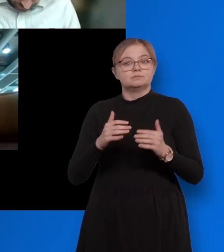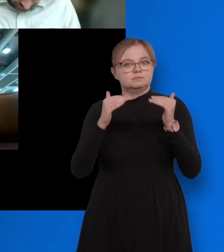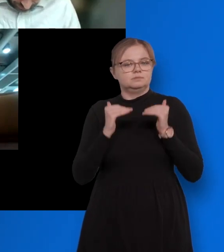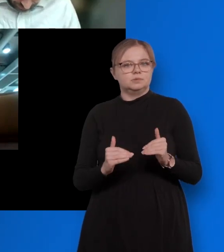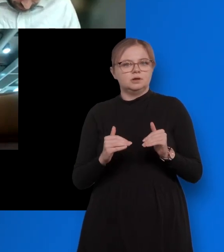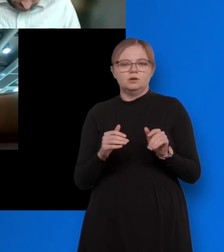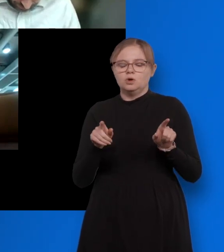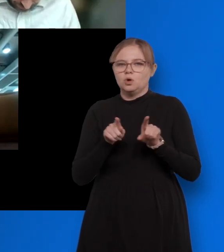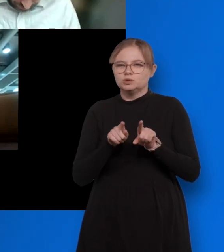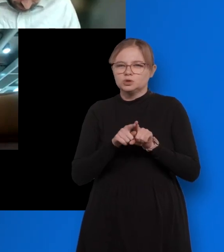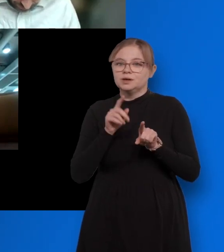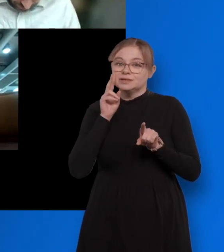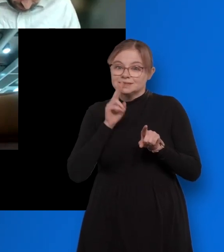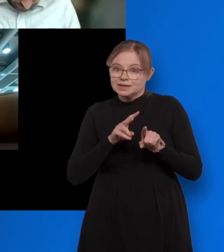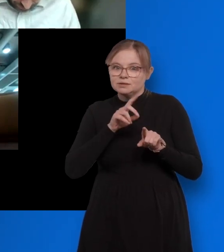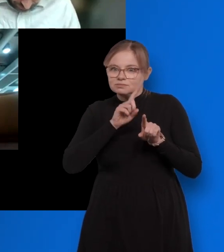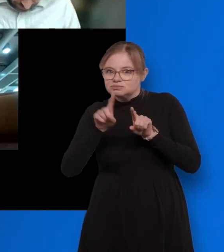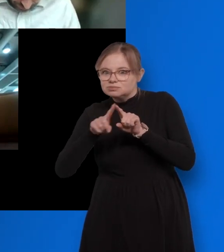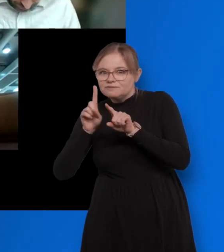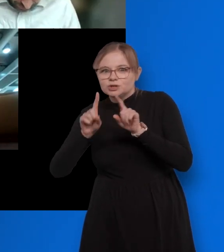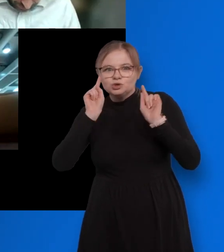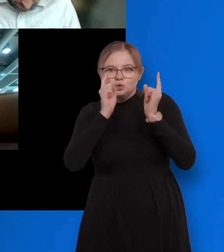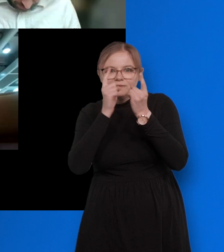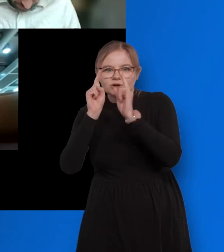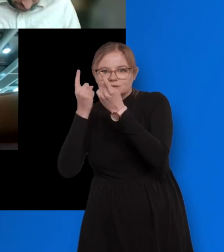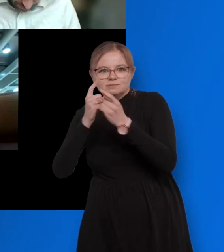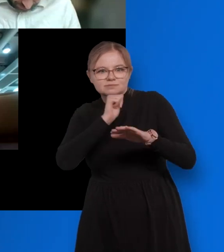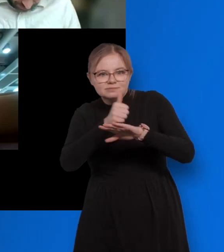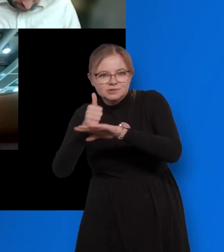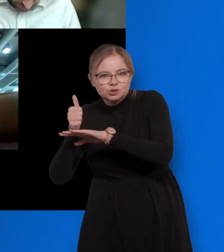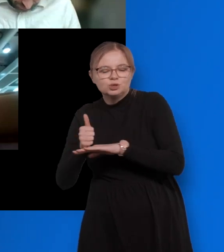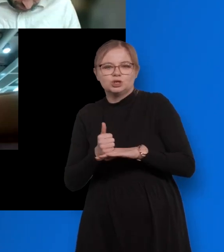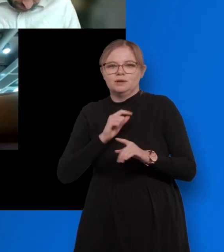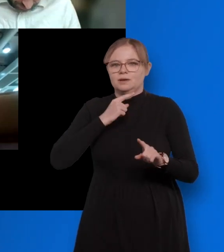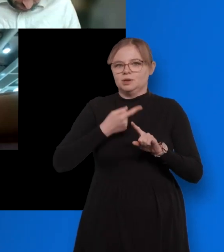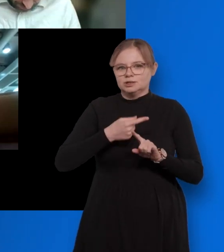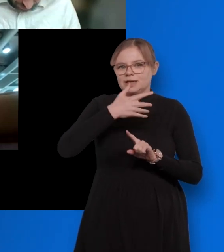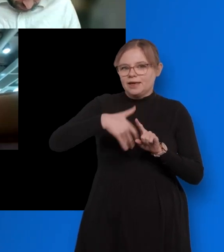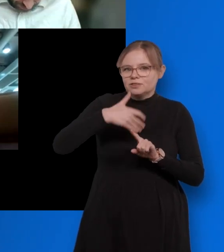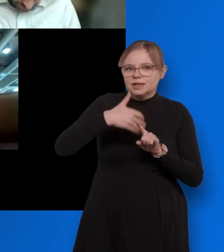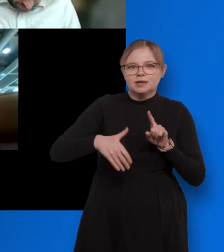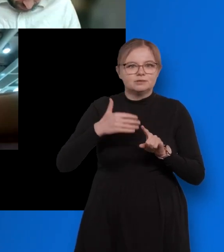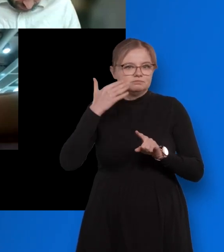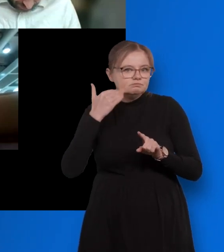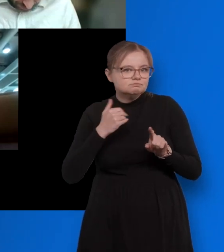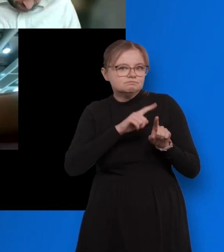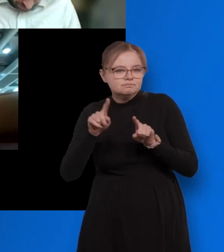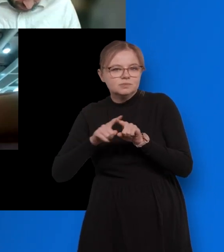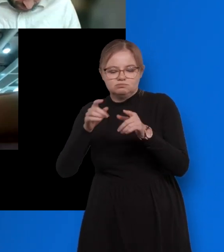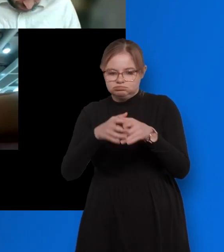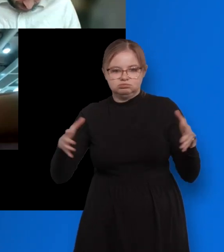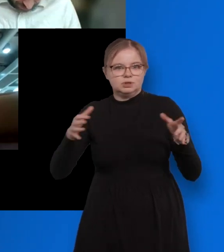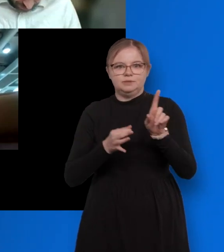diversity of institution has improved. The diversity of ethnic origin has also, ethnic background has also improved.